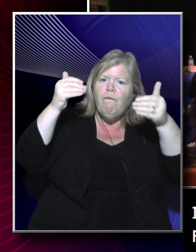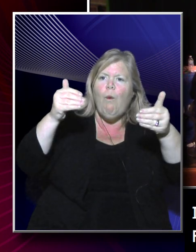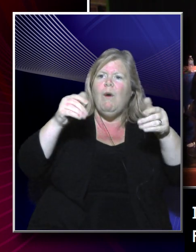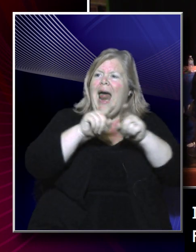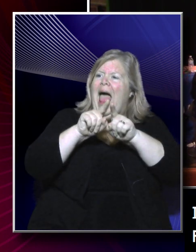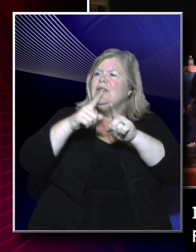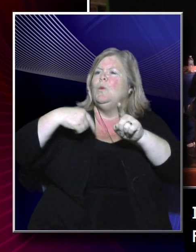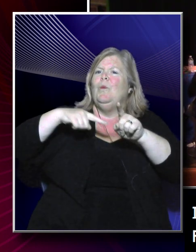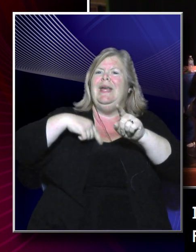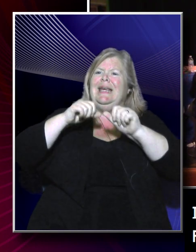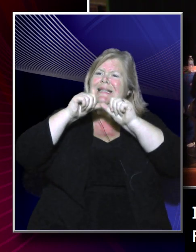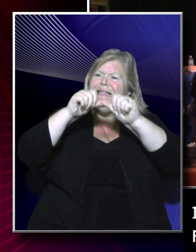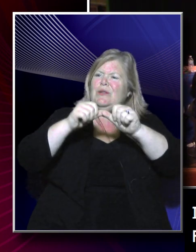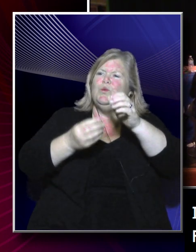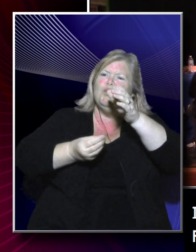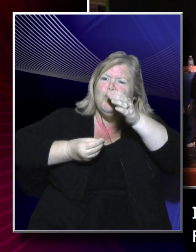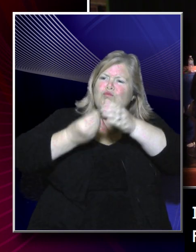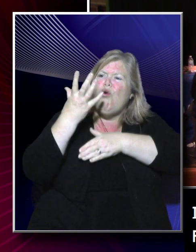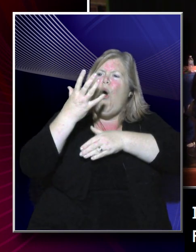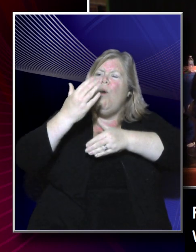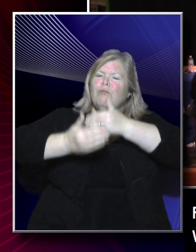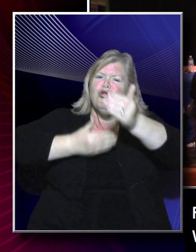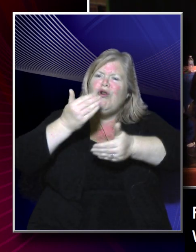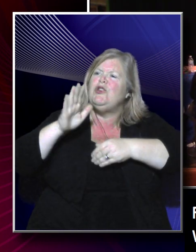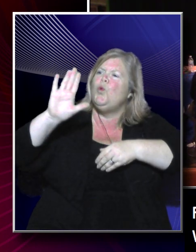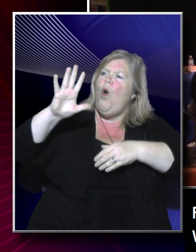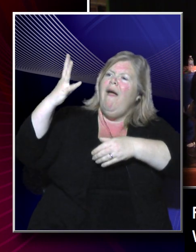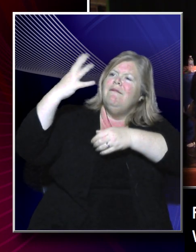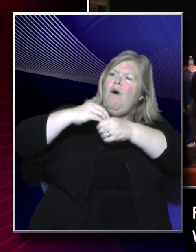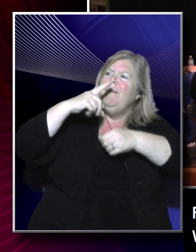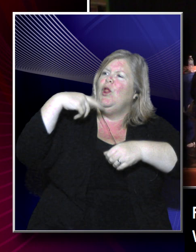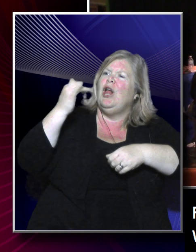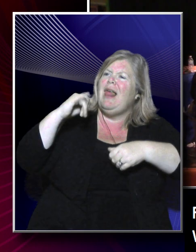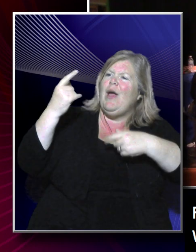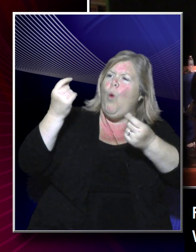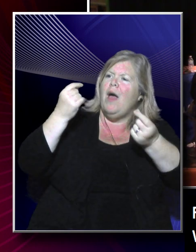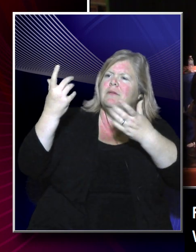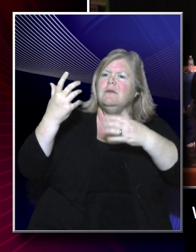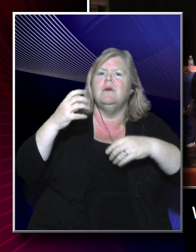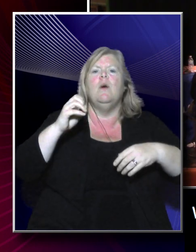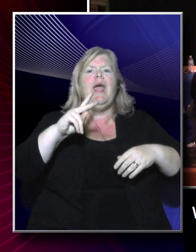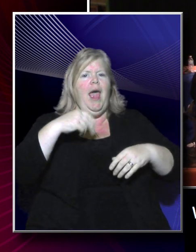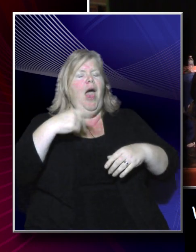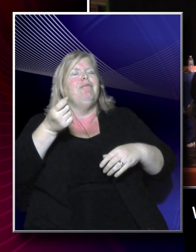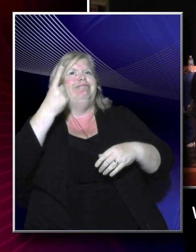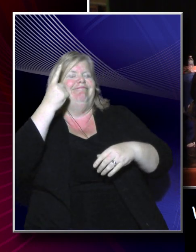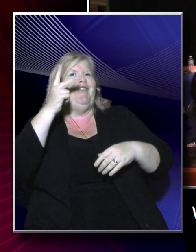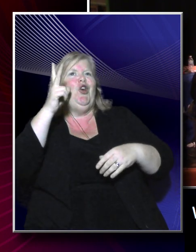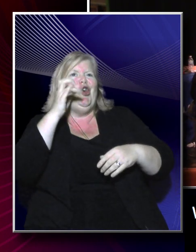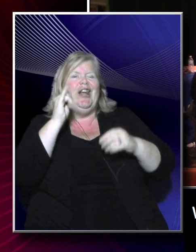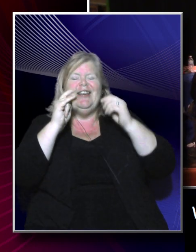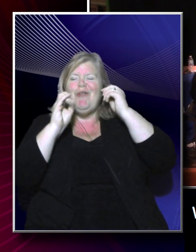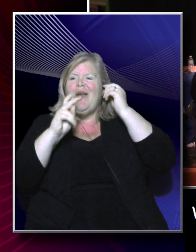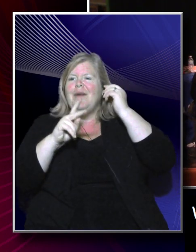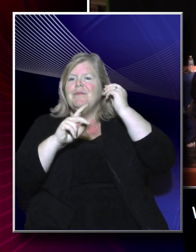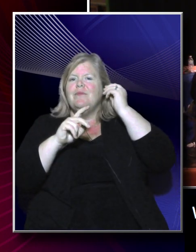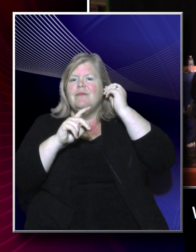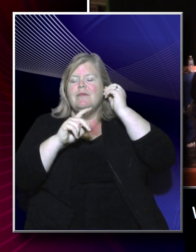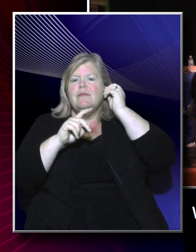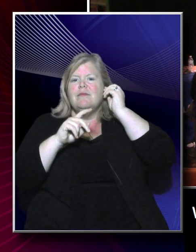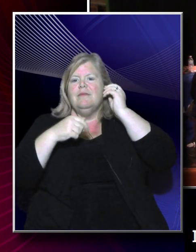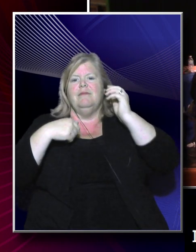to grow and progress. What would your involvement look like? Okay. I totally heard it that time. So, I can't